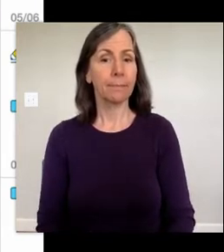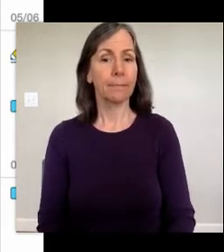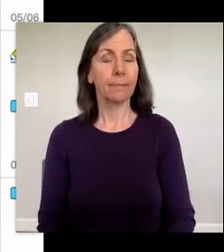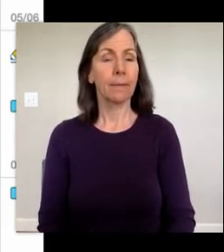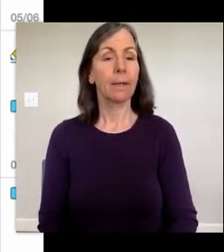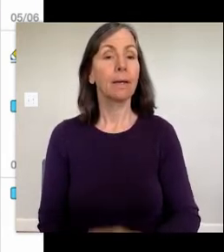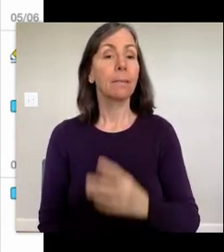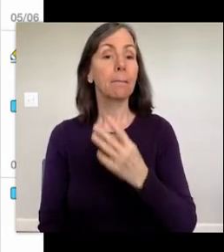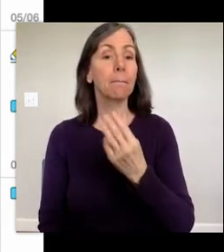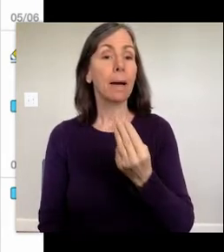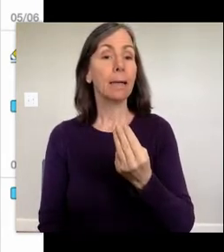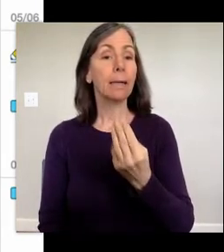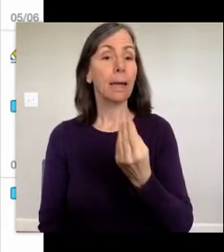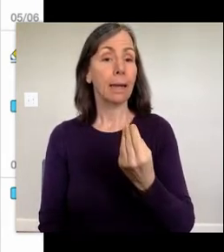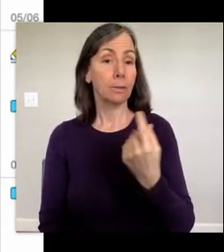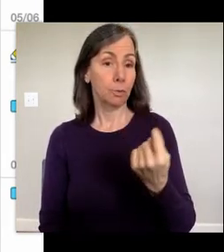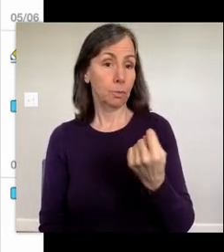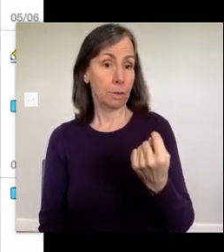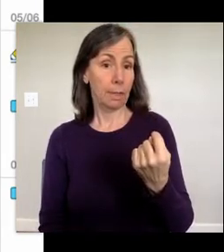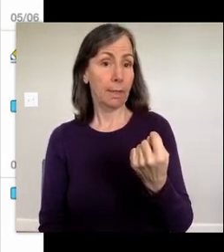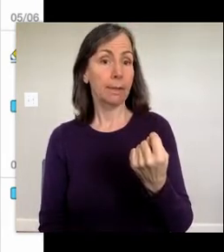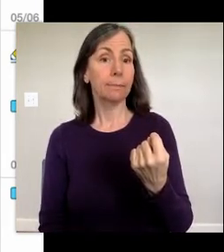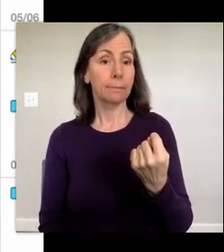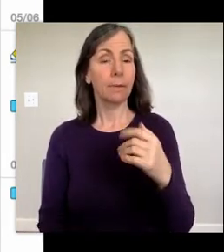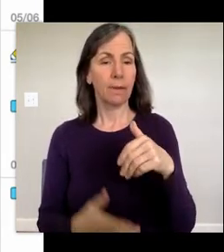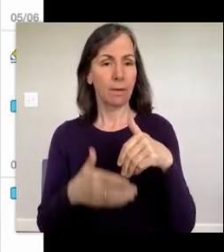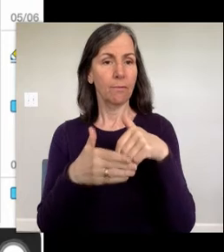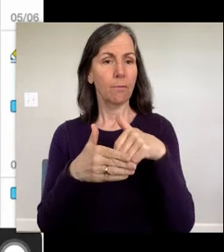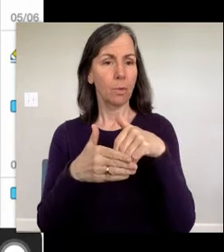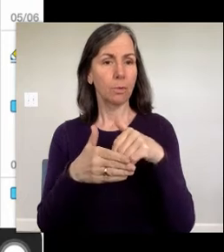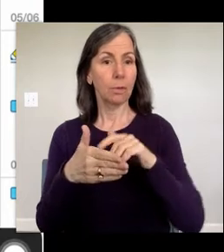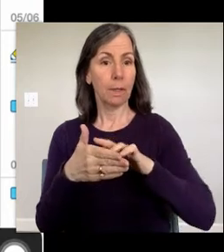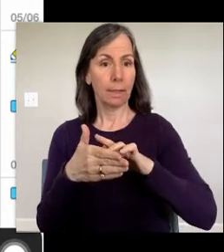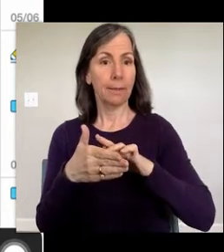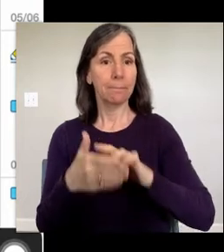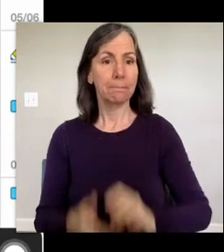And then the folder that says Monday and Tuesday.